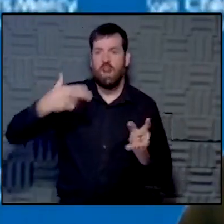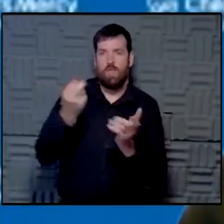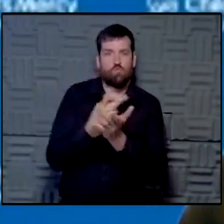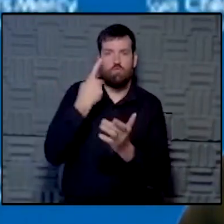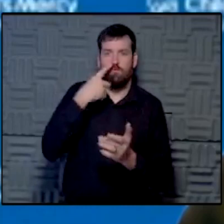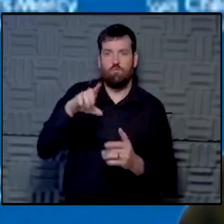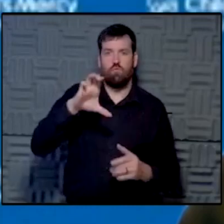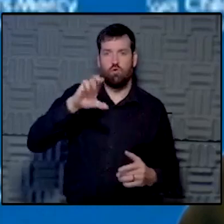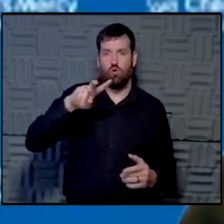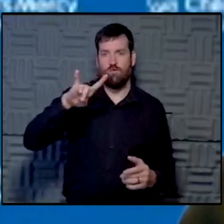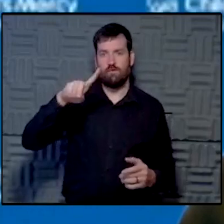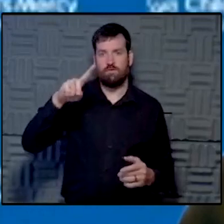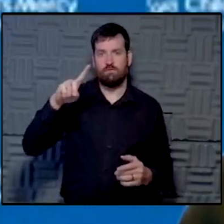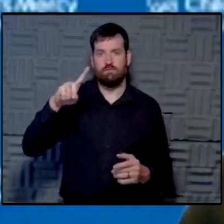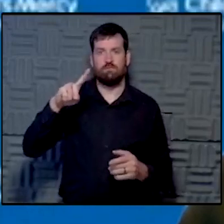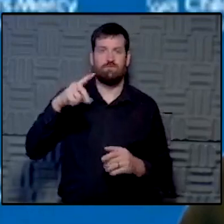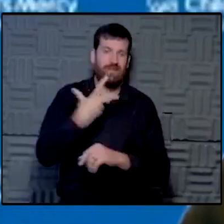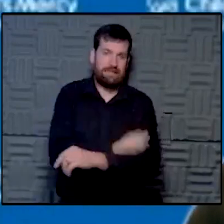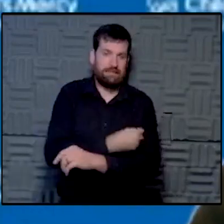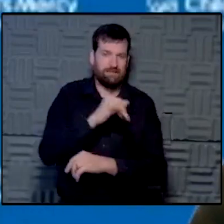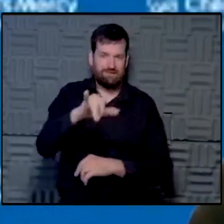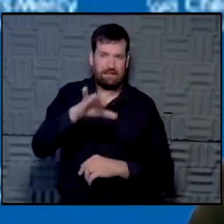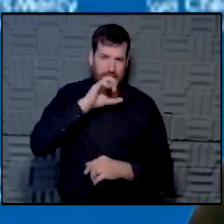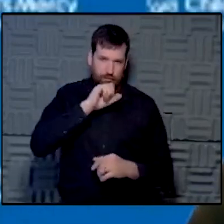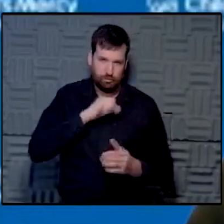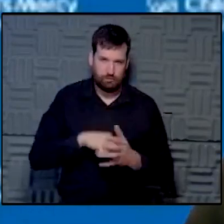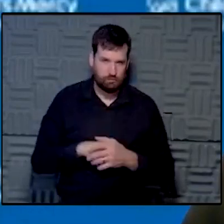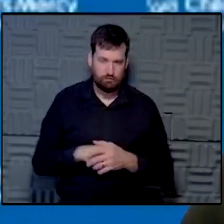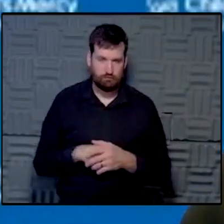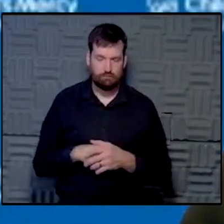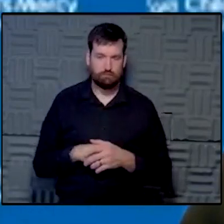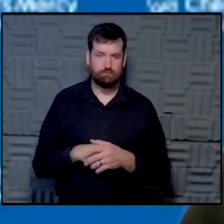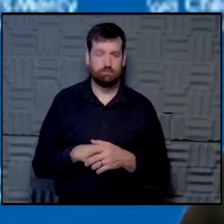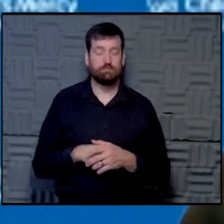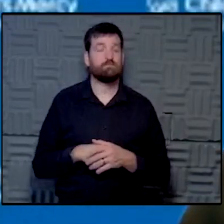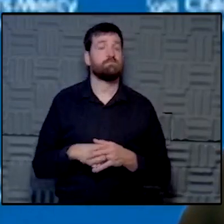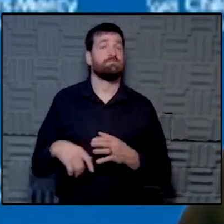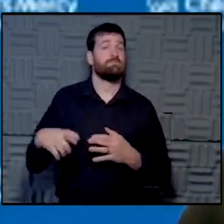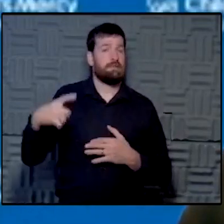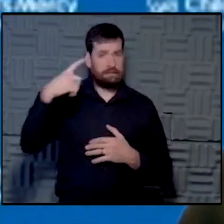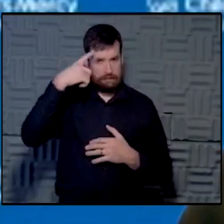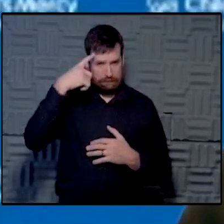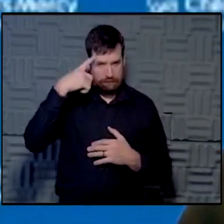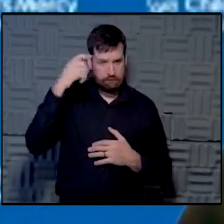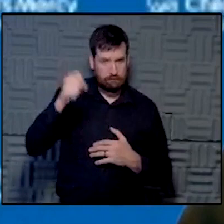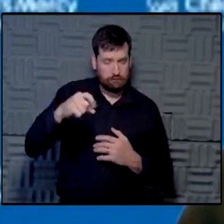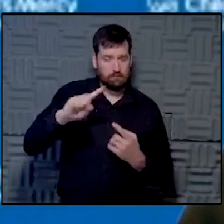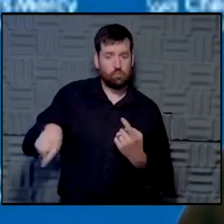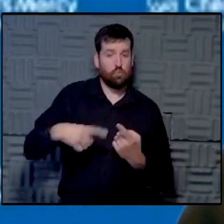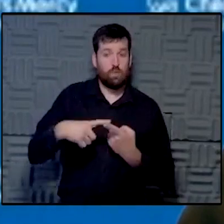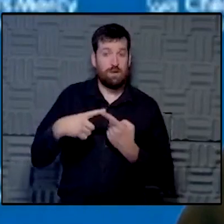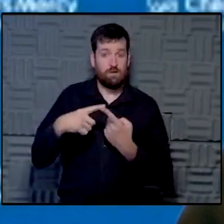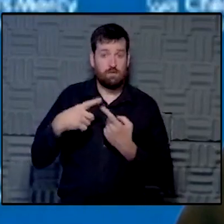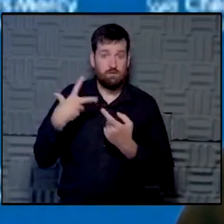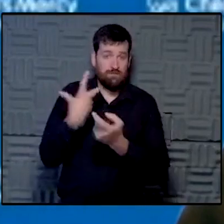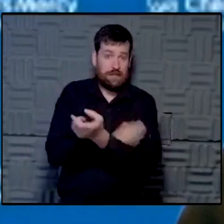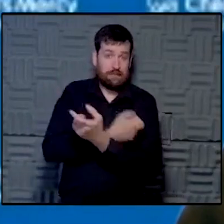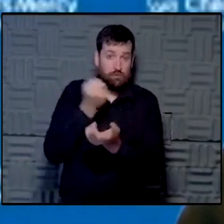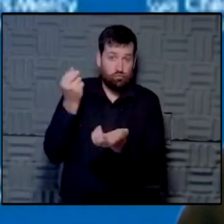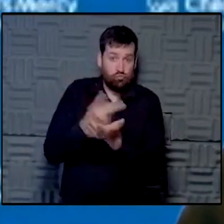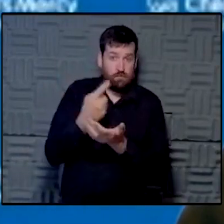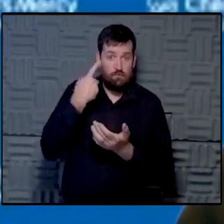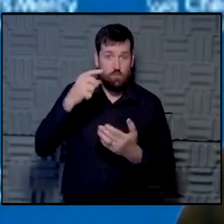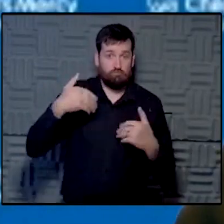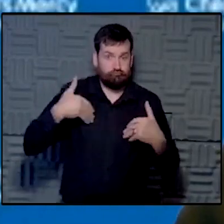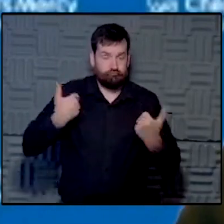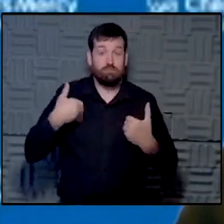COVID vaccines down to that age group. So that question is not quite there yet. I do think once we get this vaccine ready for the little ones, which